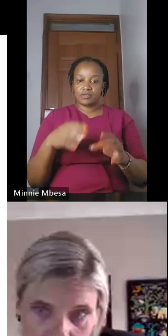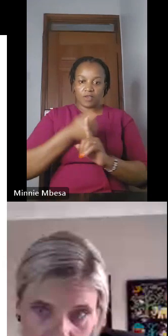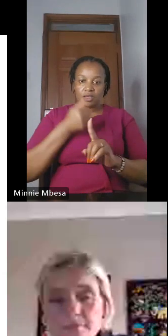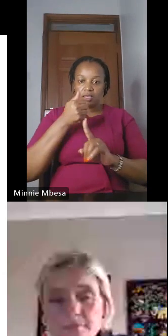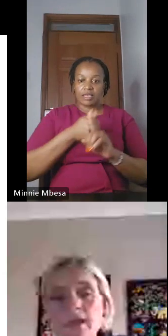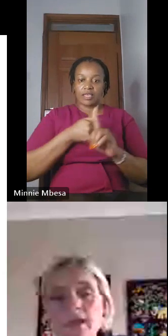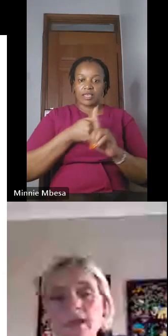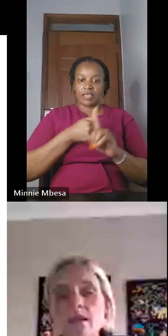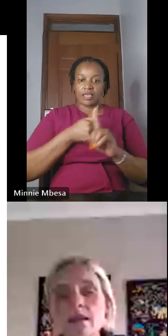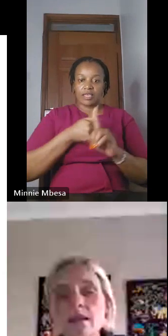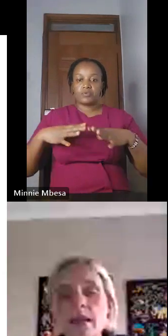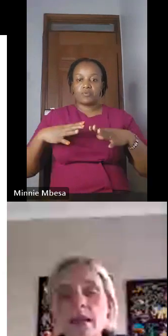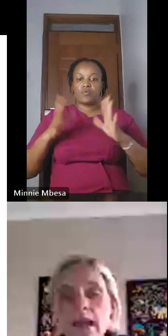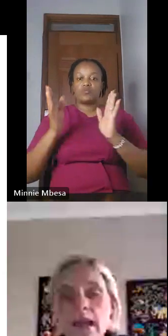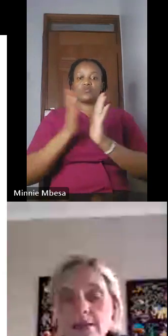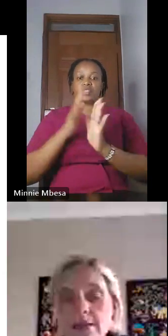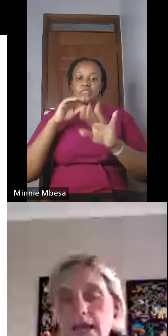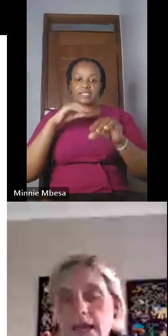Zambia.